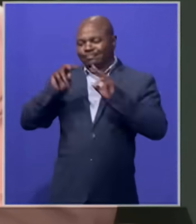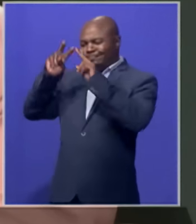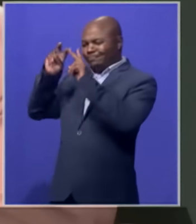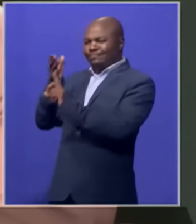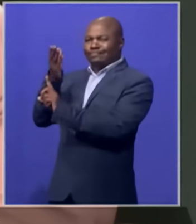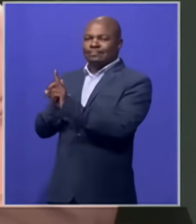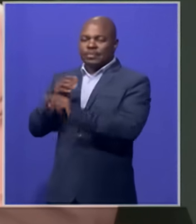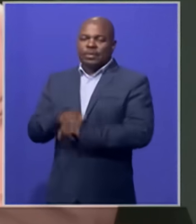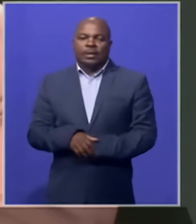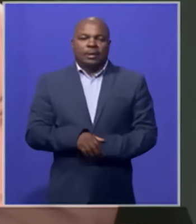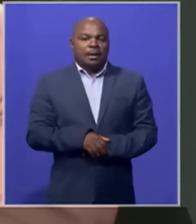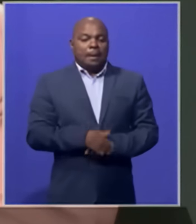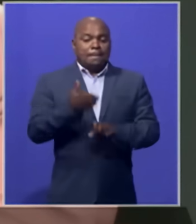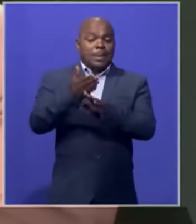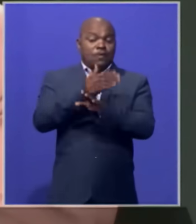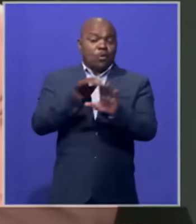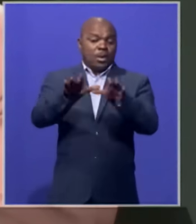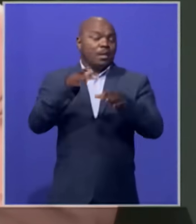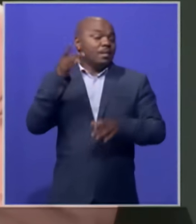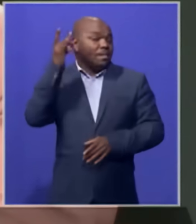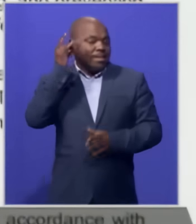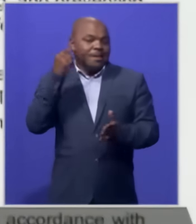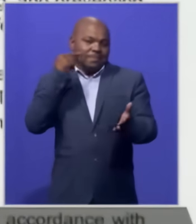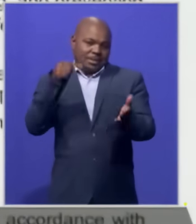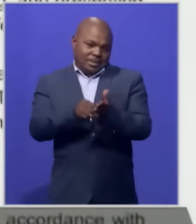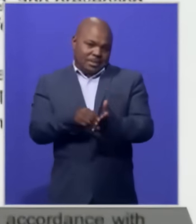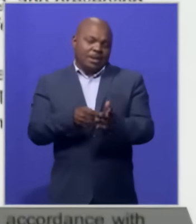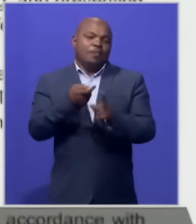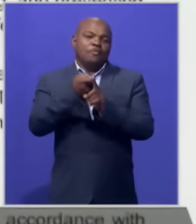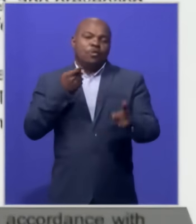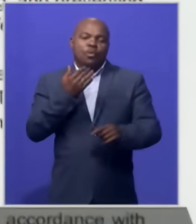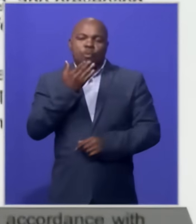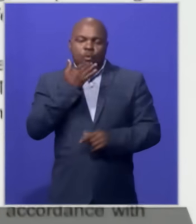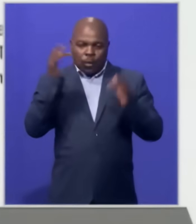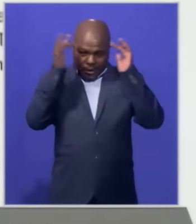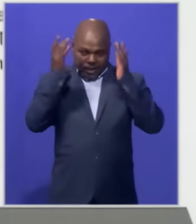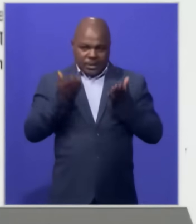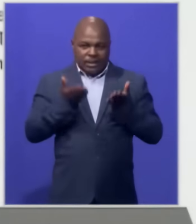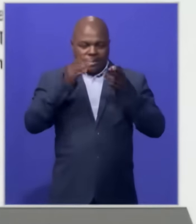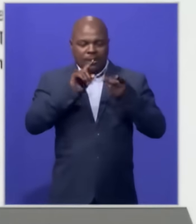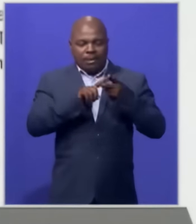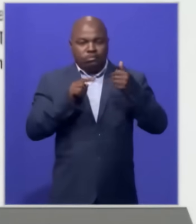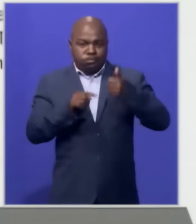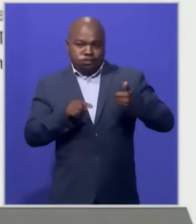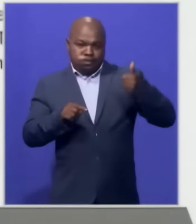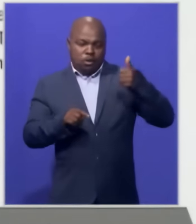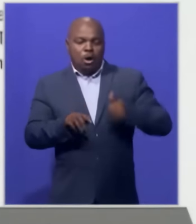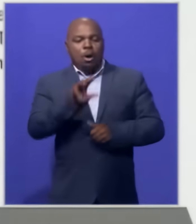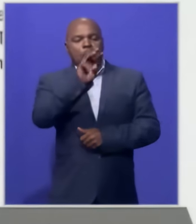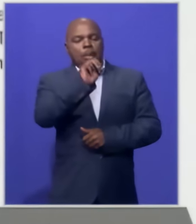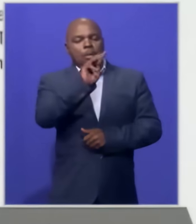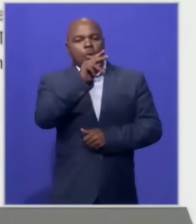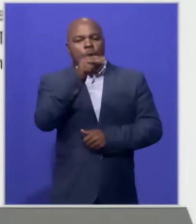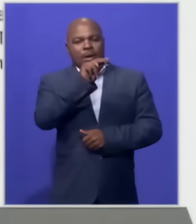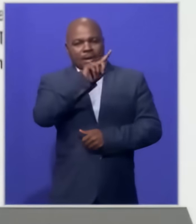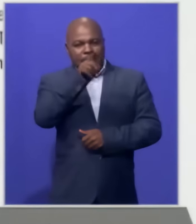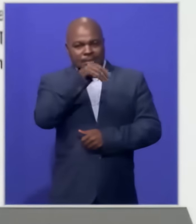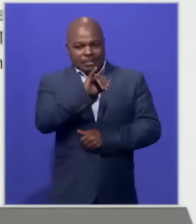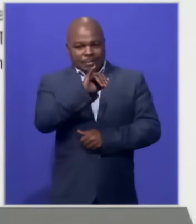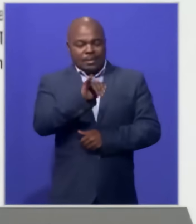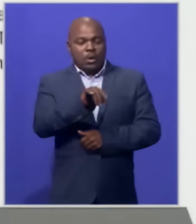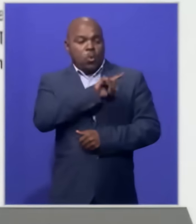e šetše e kwele peleng bohlatse bja ditatofatšo go tšwa go lekala la bohlodi le Lieutenant General Mkhwanazi gore sehlophatšhomo